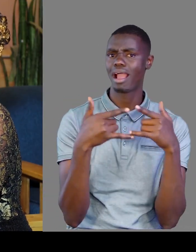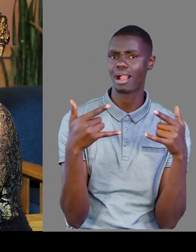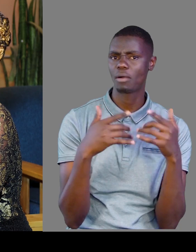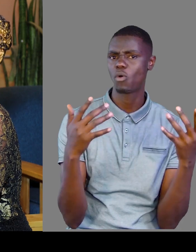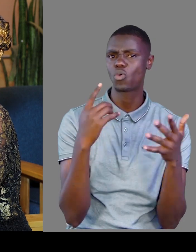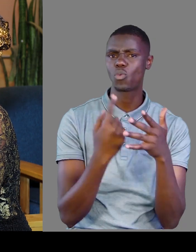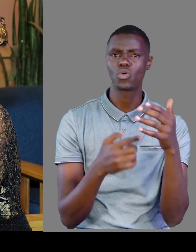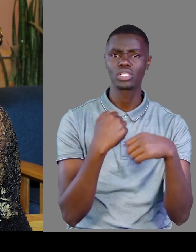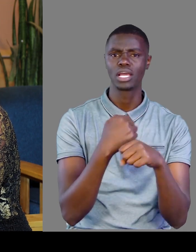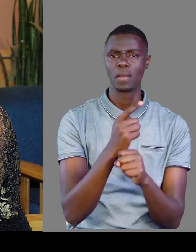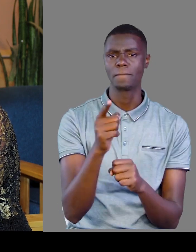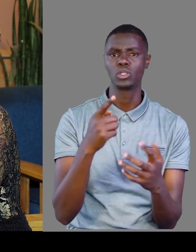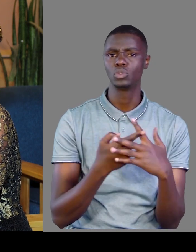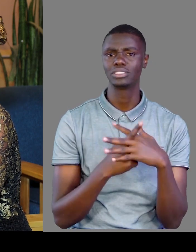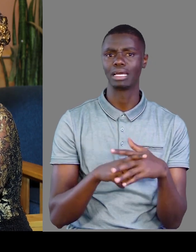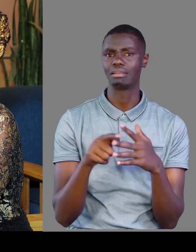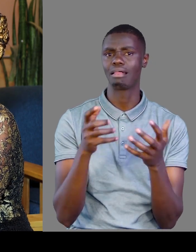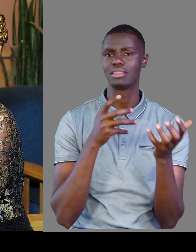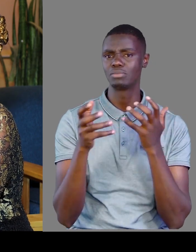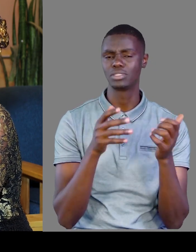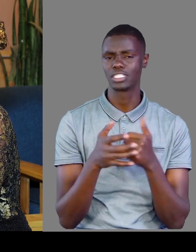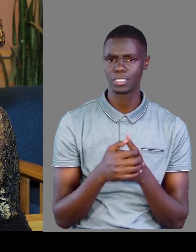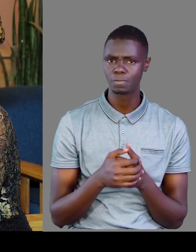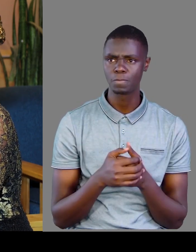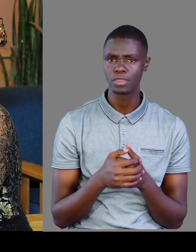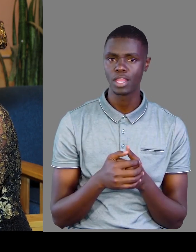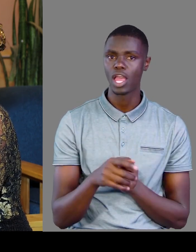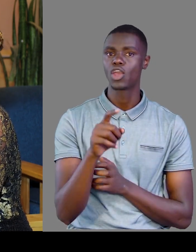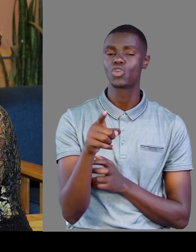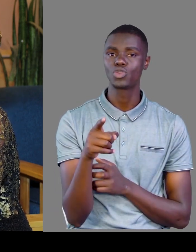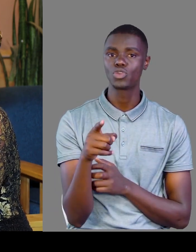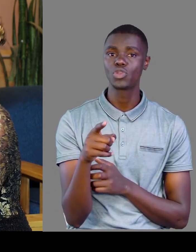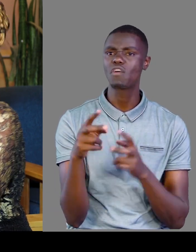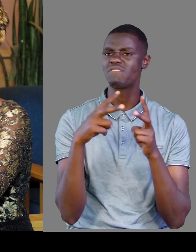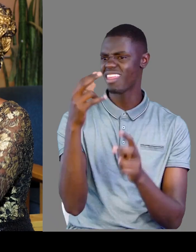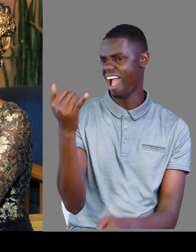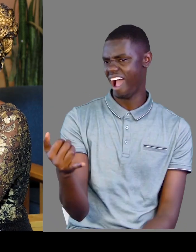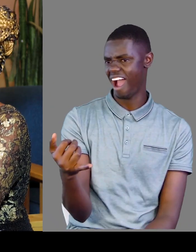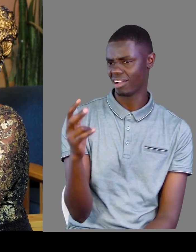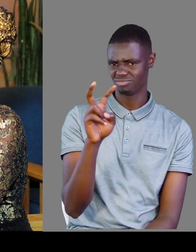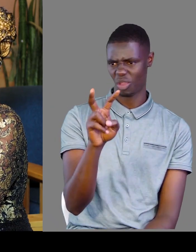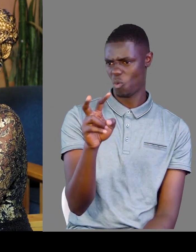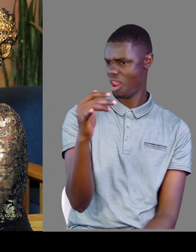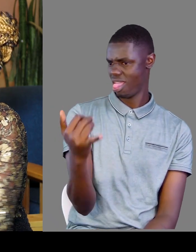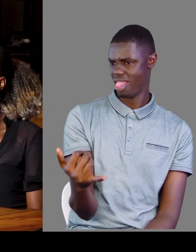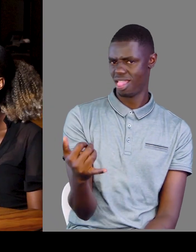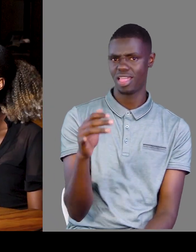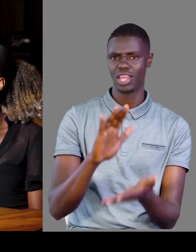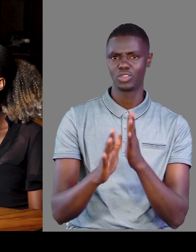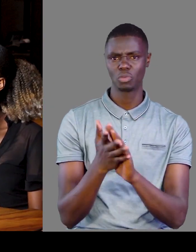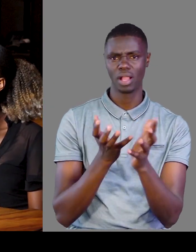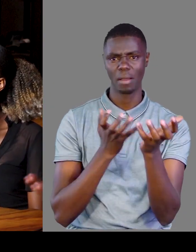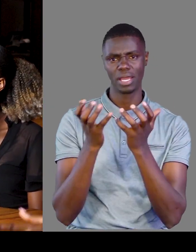there a gap? What made you start this kind of business? And I also see you're a very young man to be